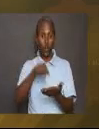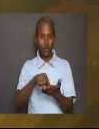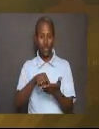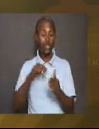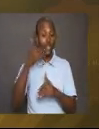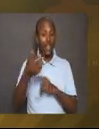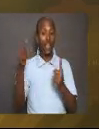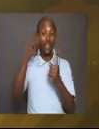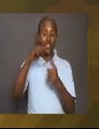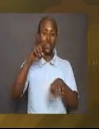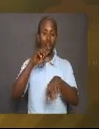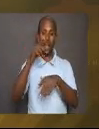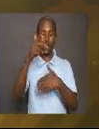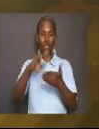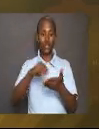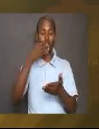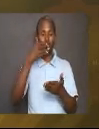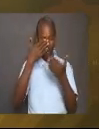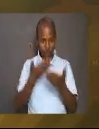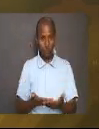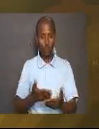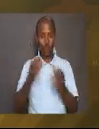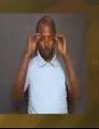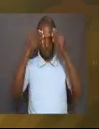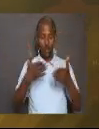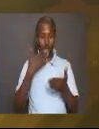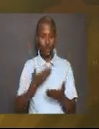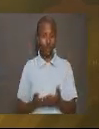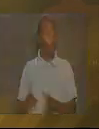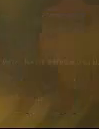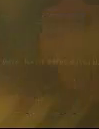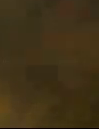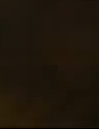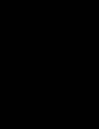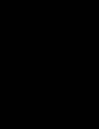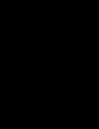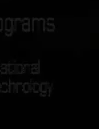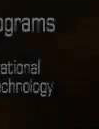points. Until next lesson, thank you, teacher. Thank you, students.